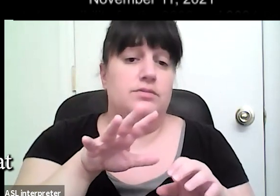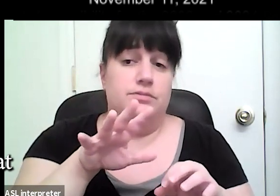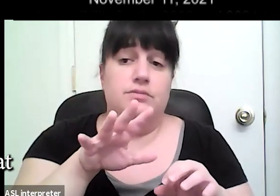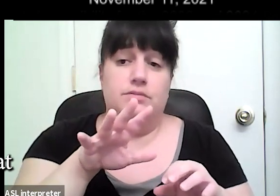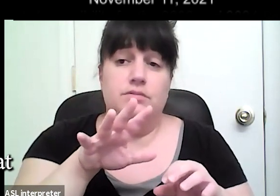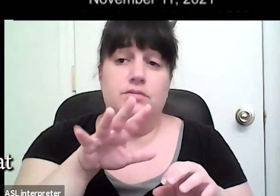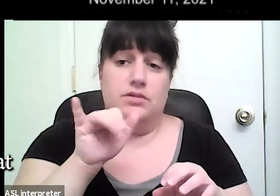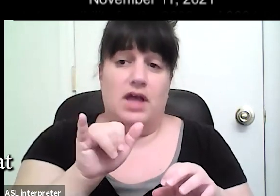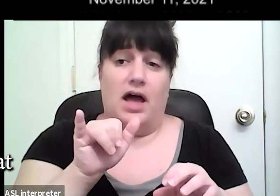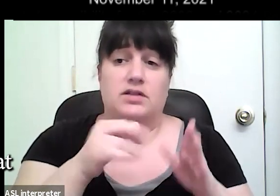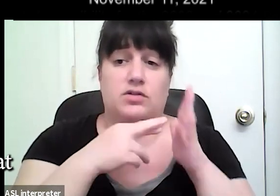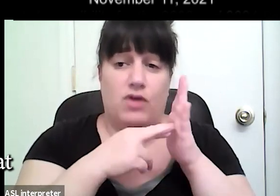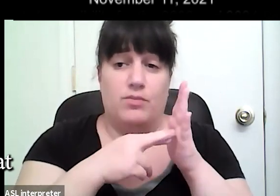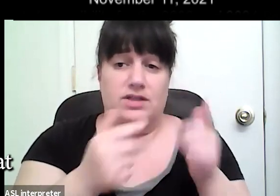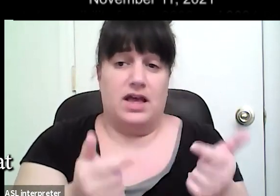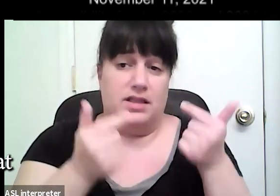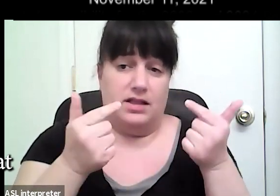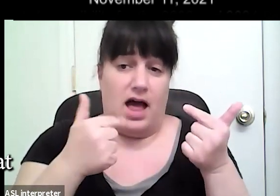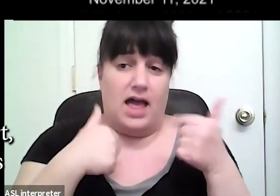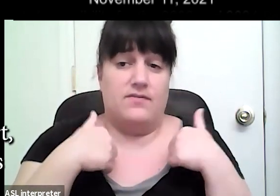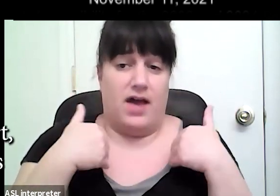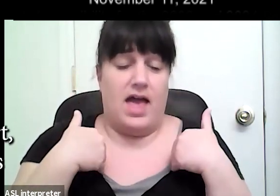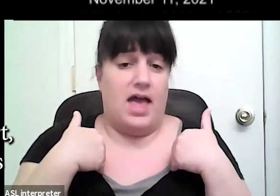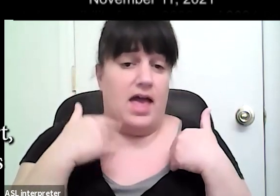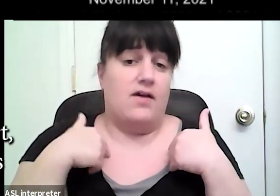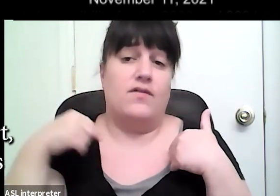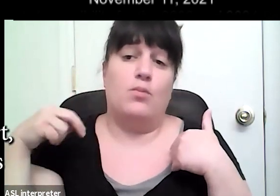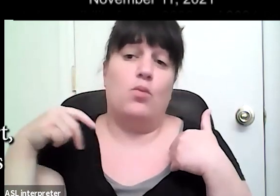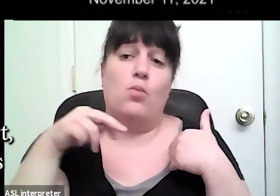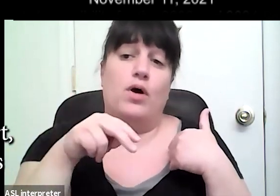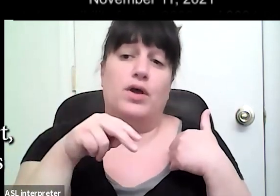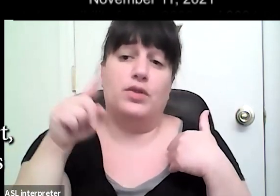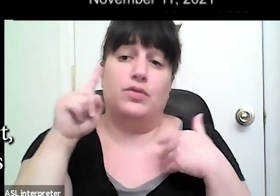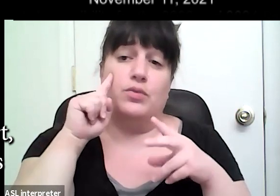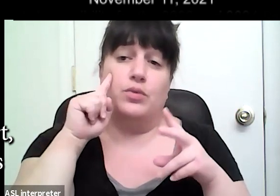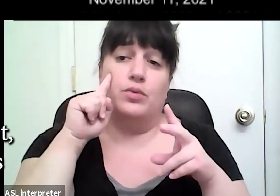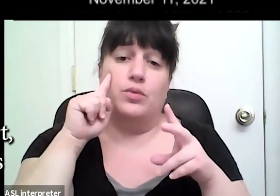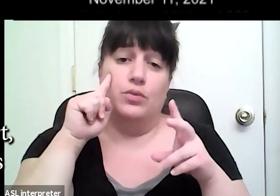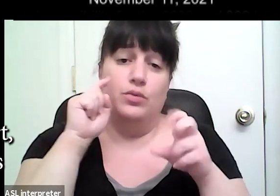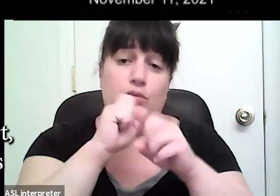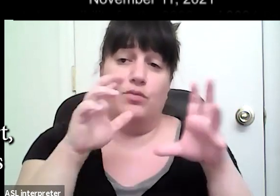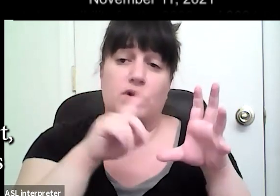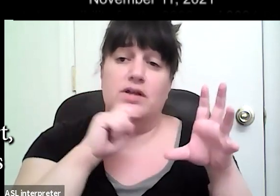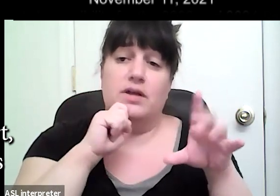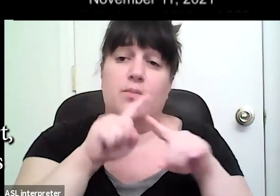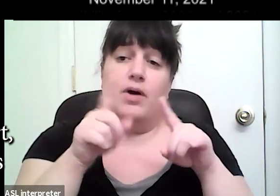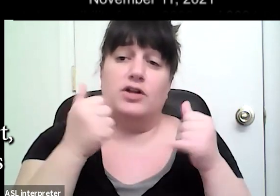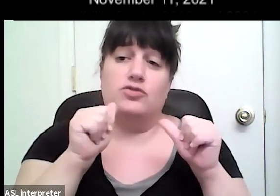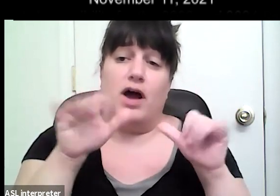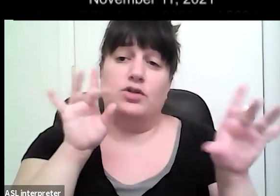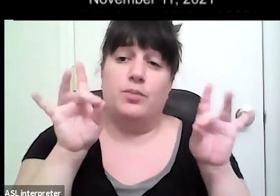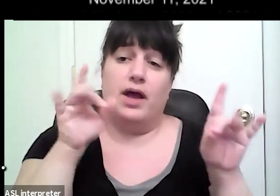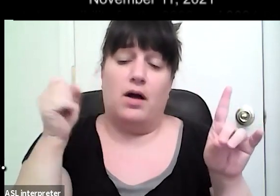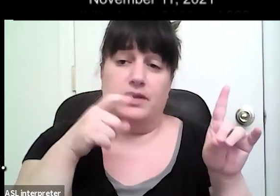this is kind of to represent the life that I do have, which is that I'm walking through a visual desert, but I try to pick up on the